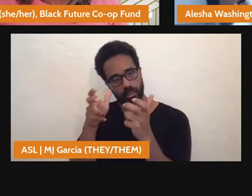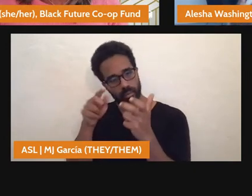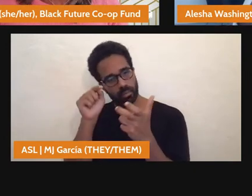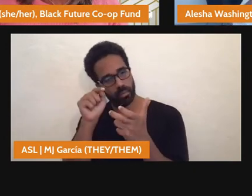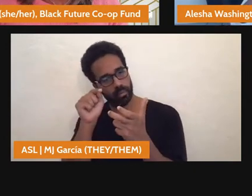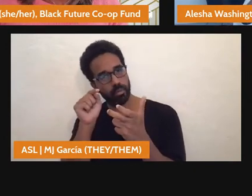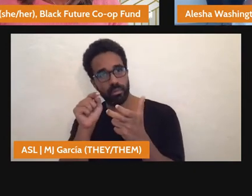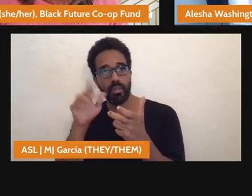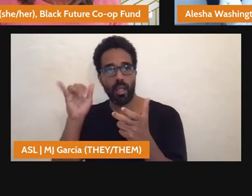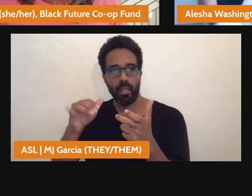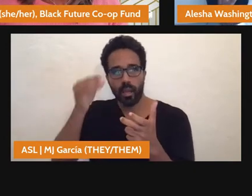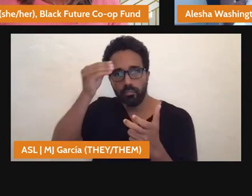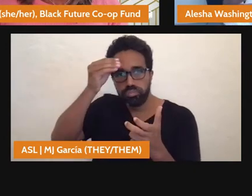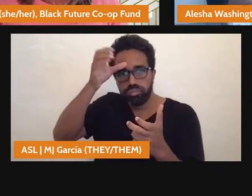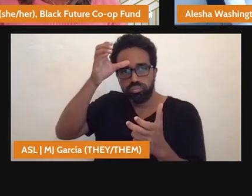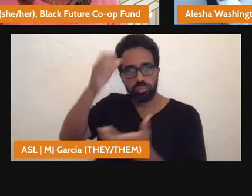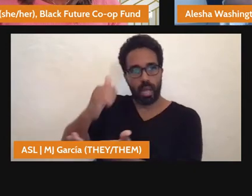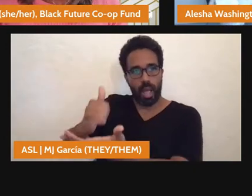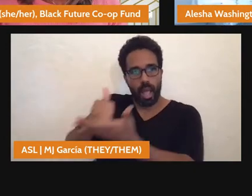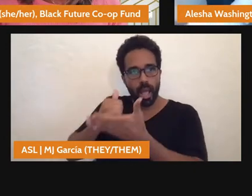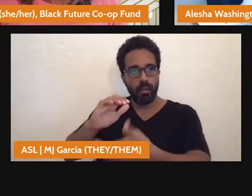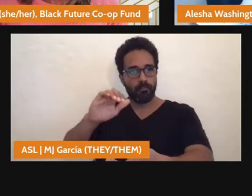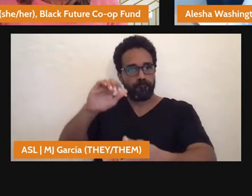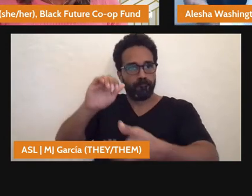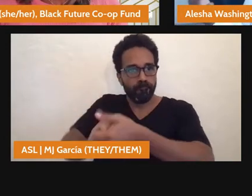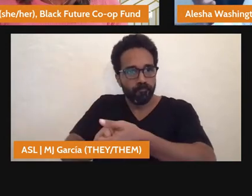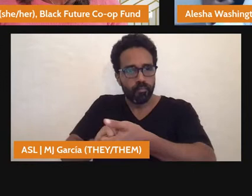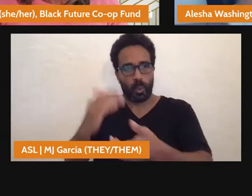of knowledge and partnership and relationship that I will then